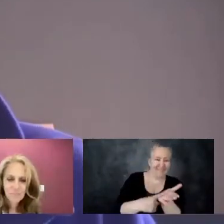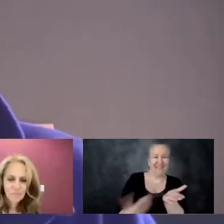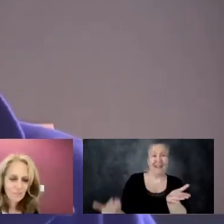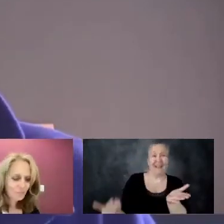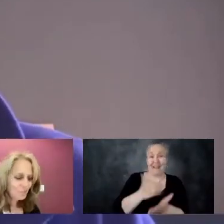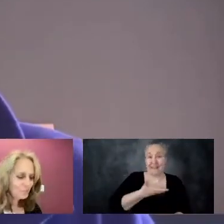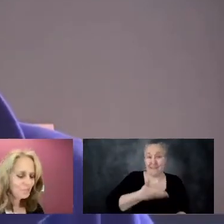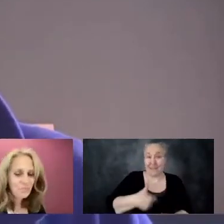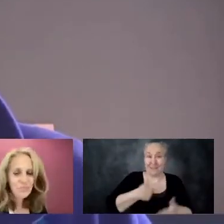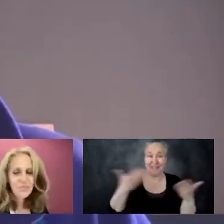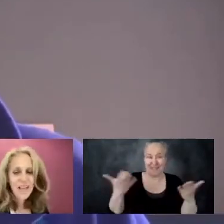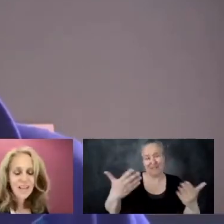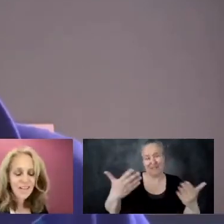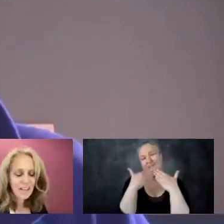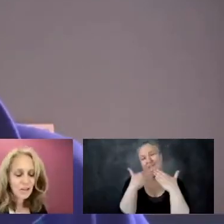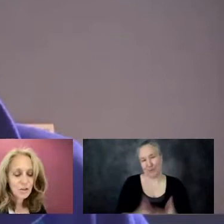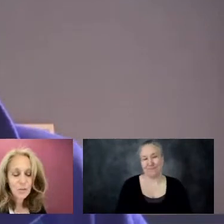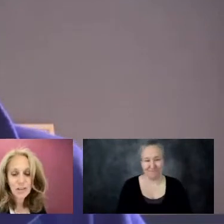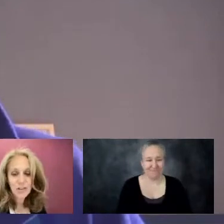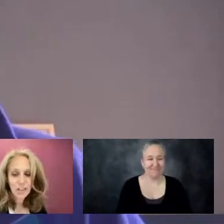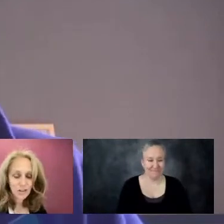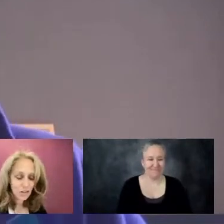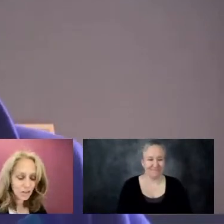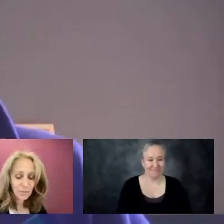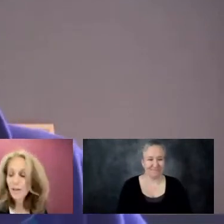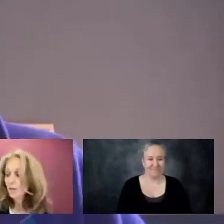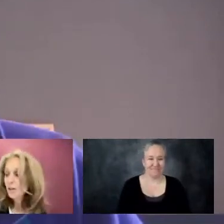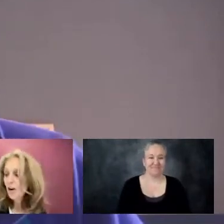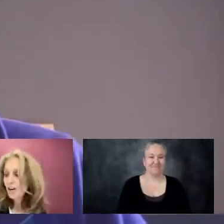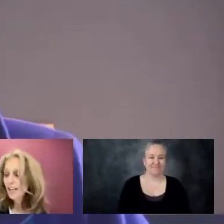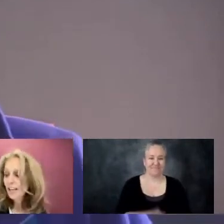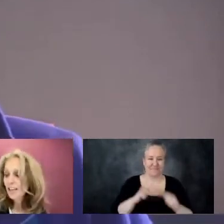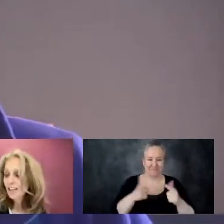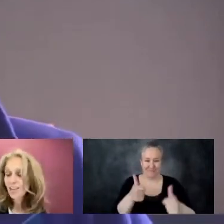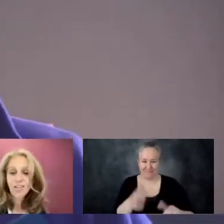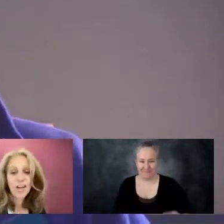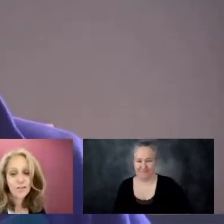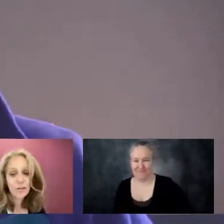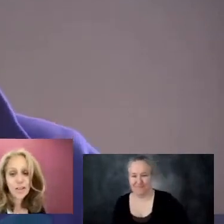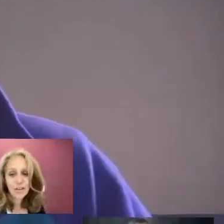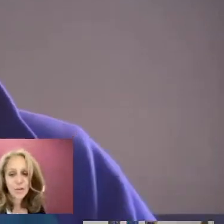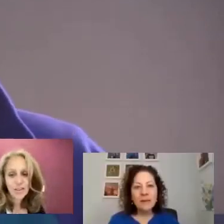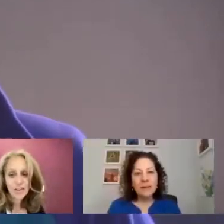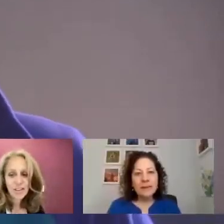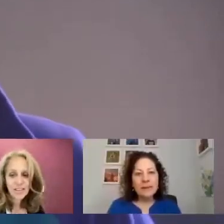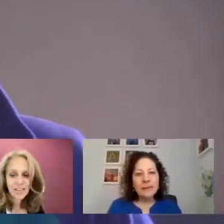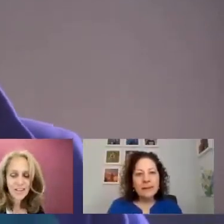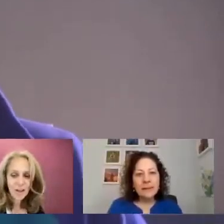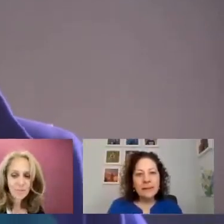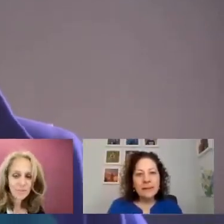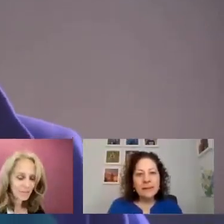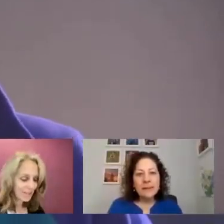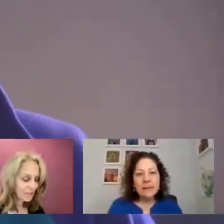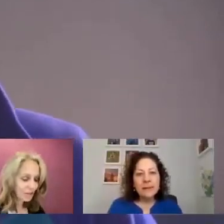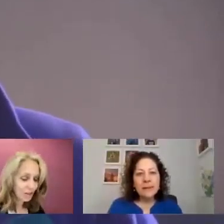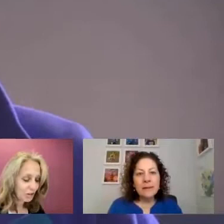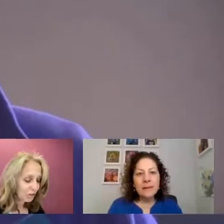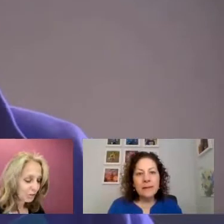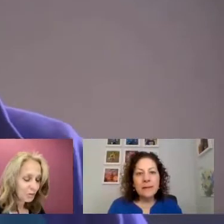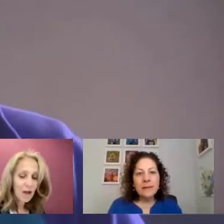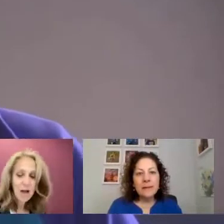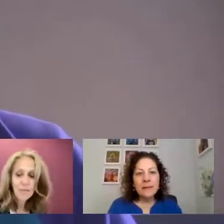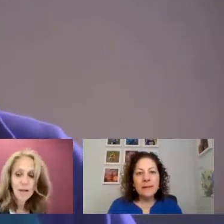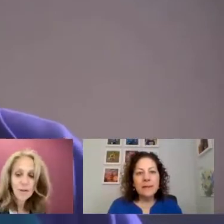invitation today. Thank you so much, Dr. Kaklamani. We are getting a lot of great questions into